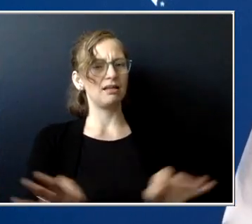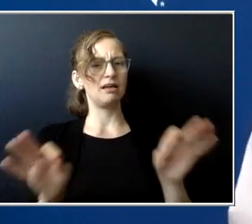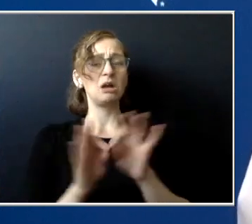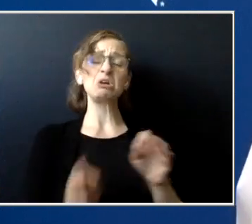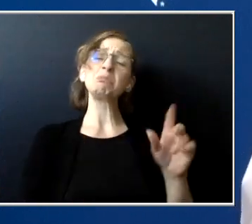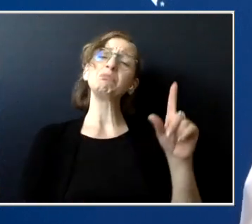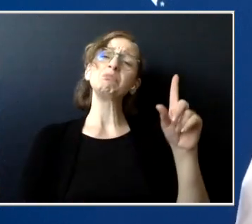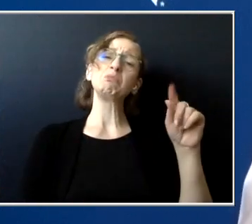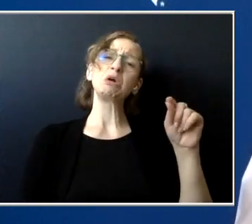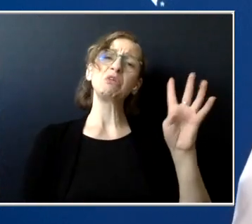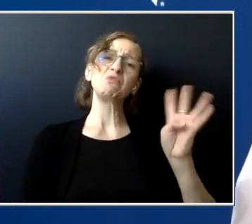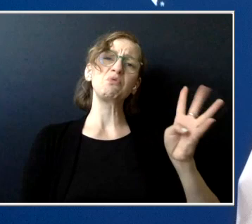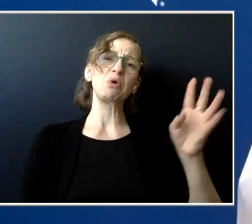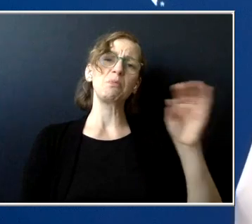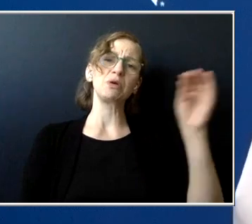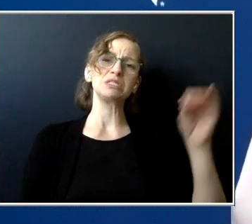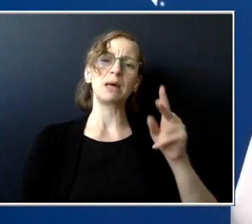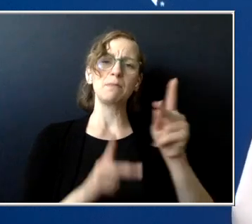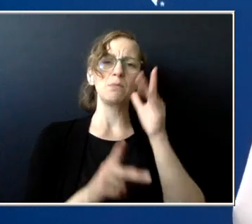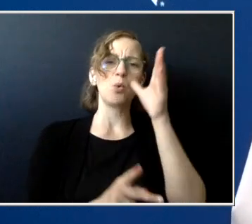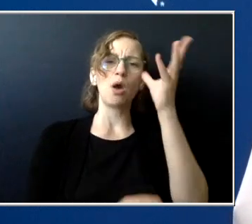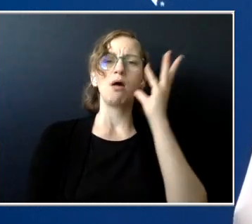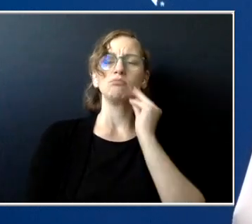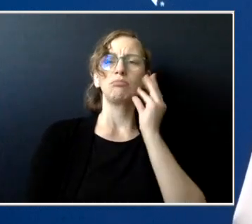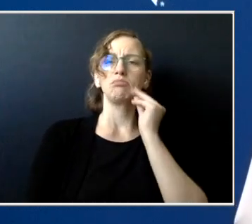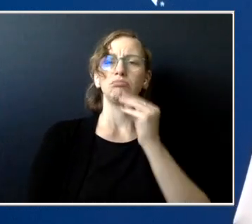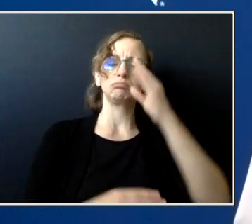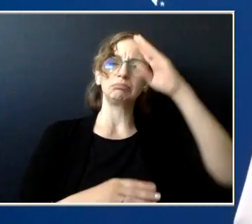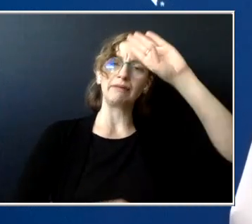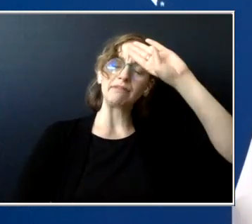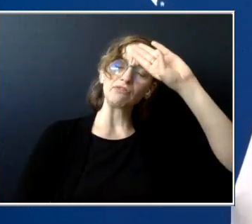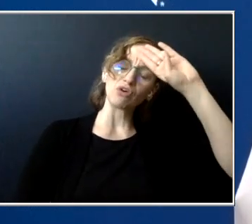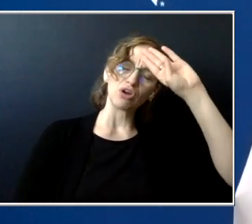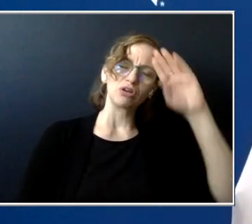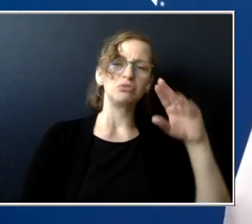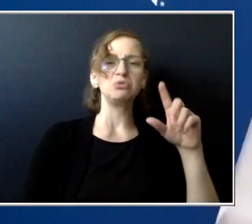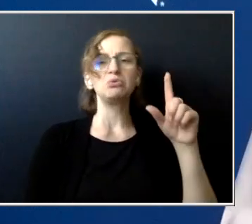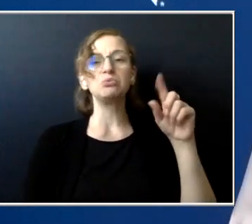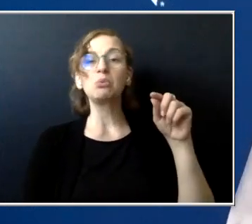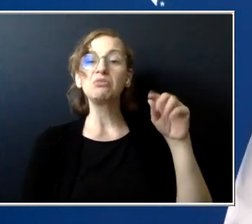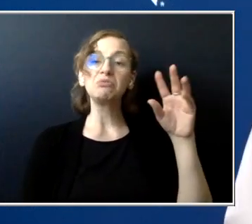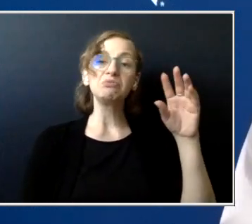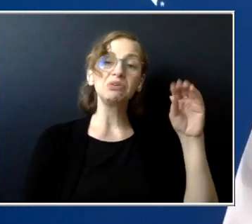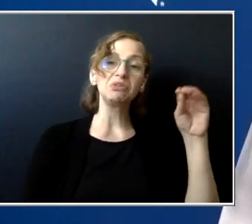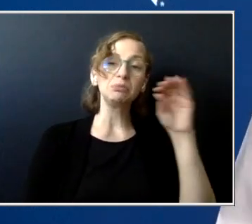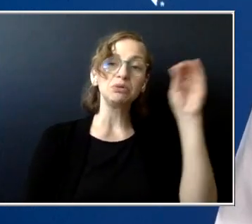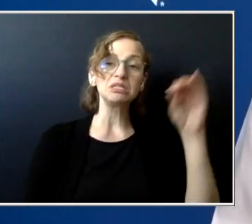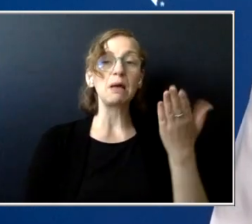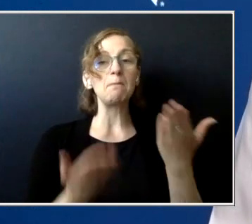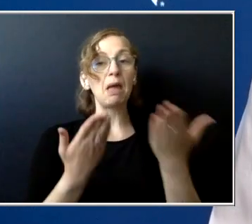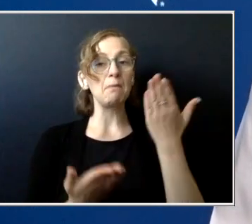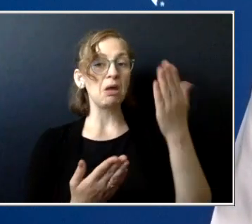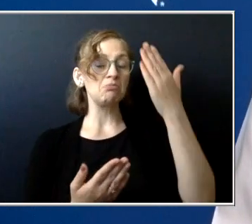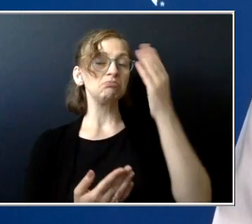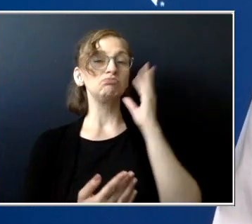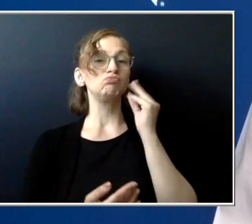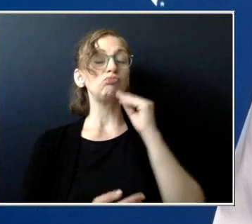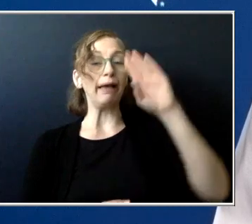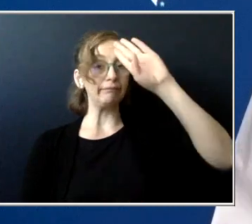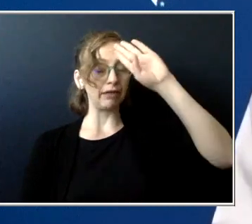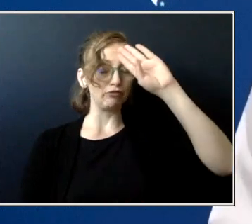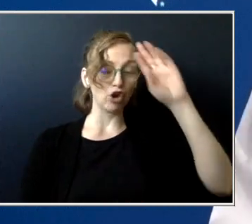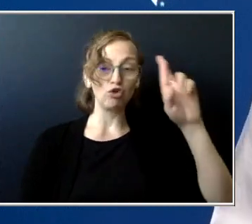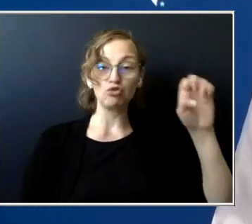some fever. 20 to 50% may have a fever and rash. Most people are asymptomatic, so they don't even know they have